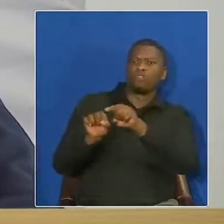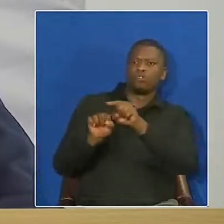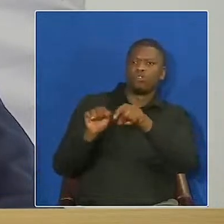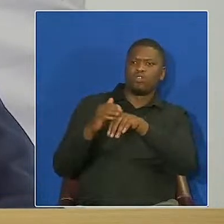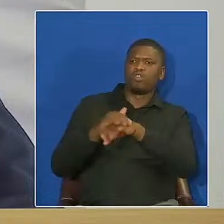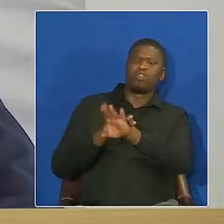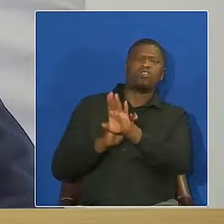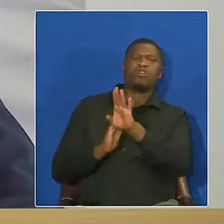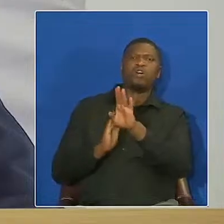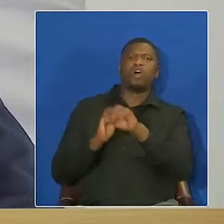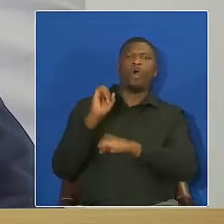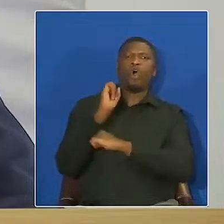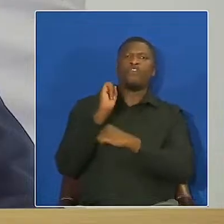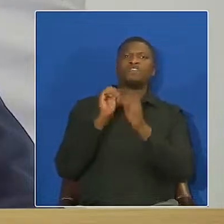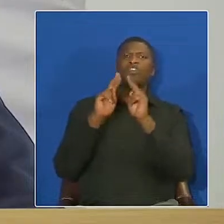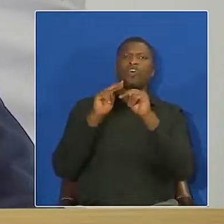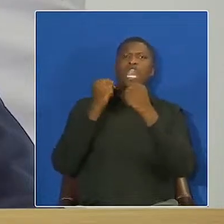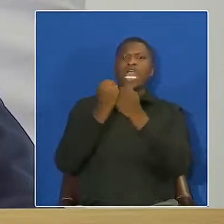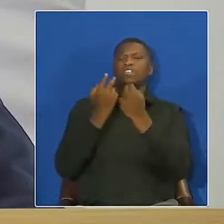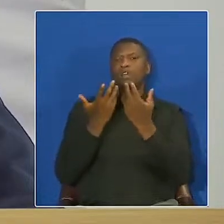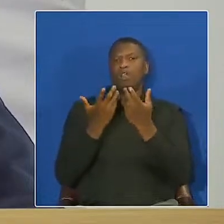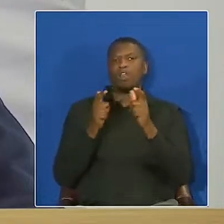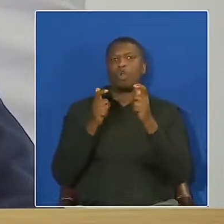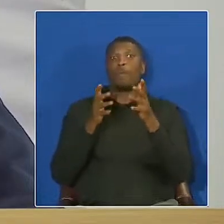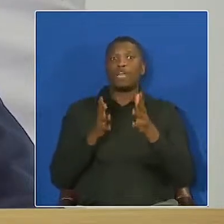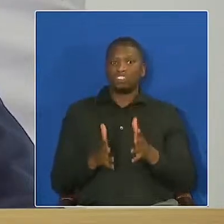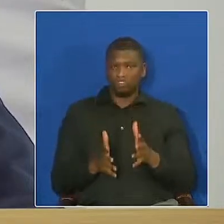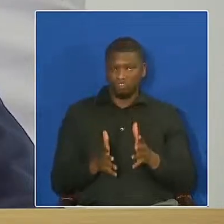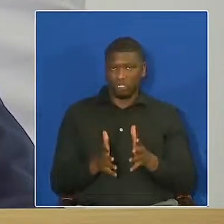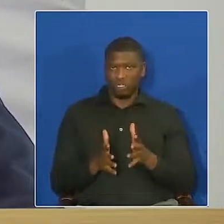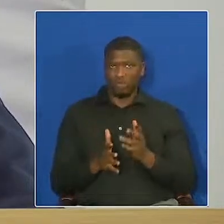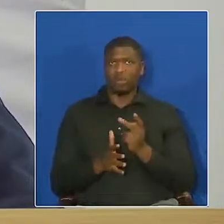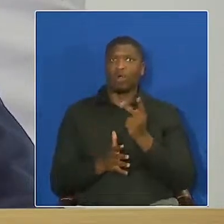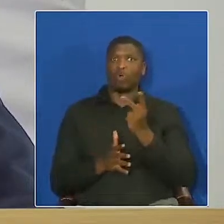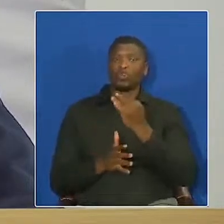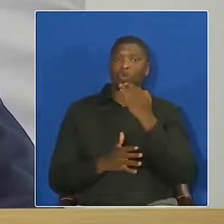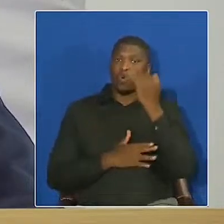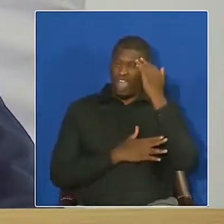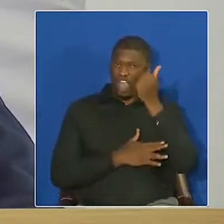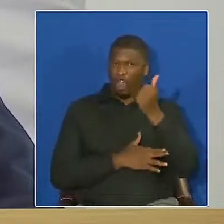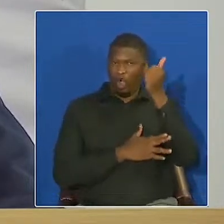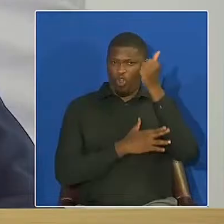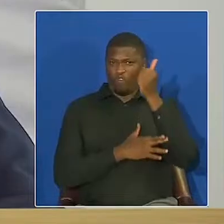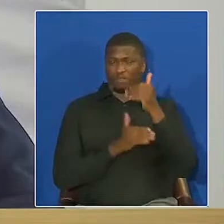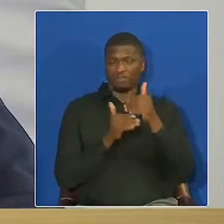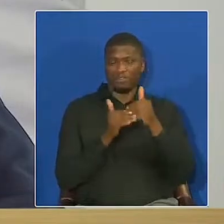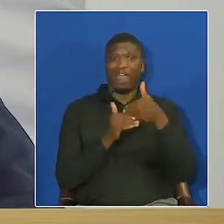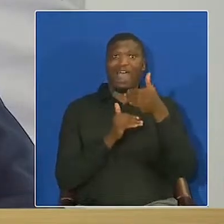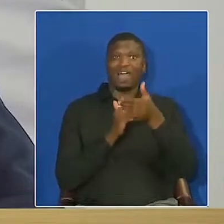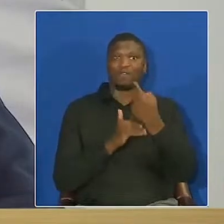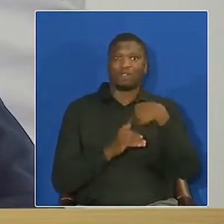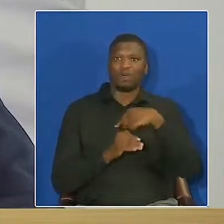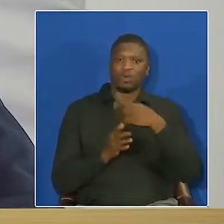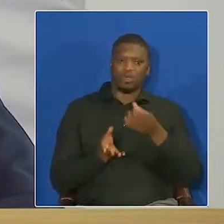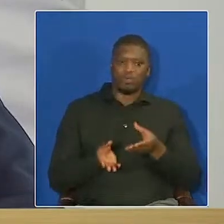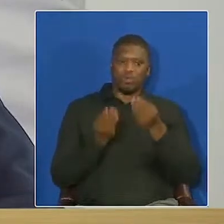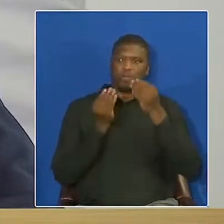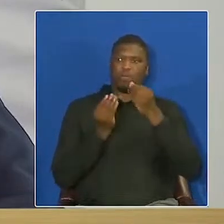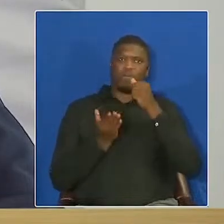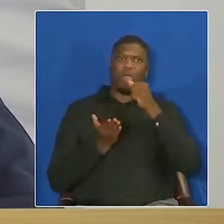of the National Commissioner, offices of the National Commissioner and my office after we were served